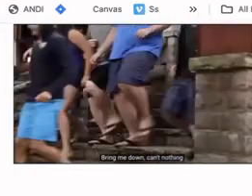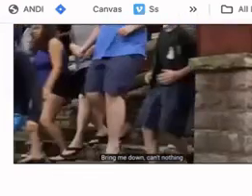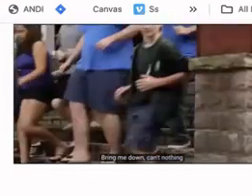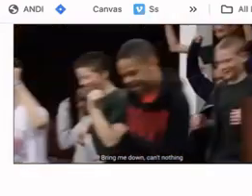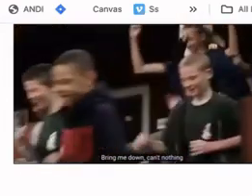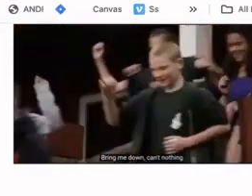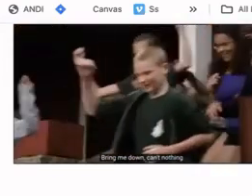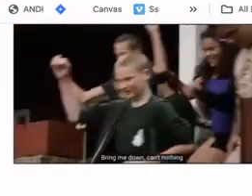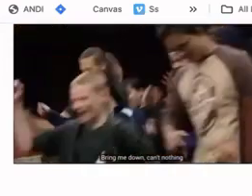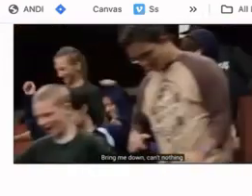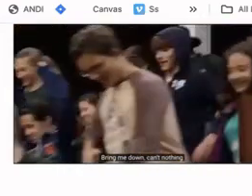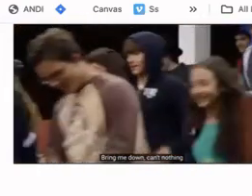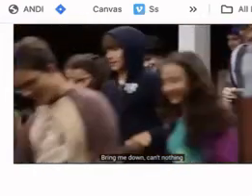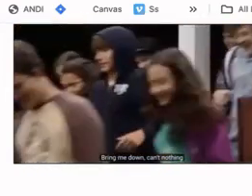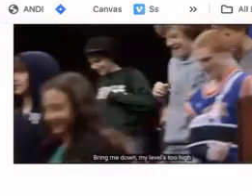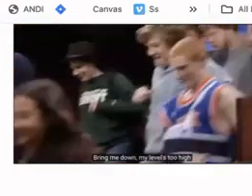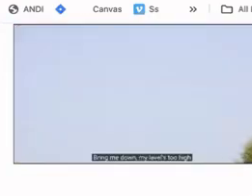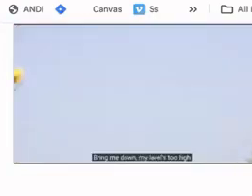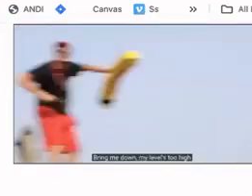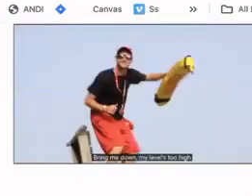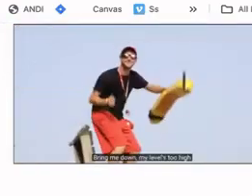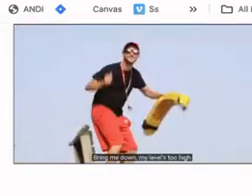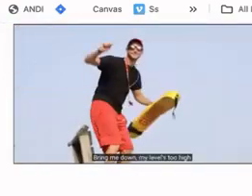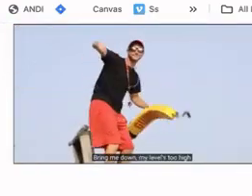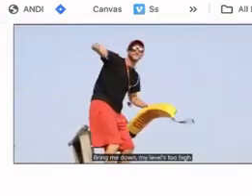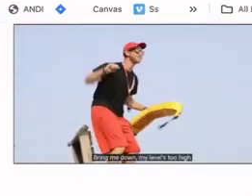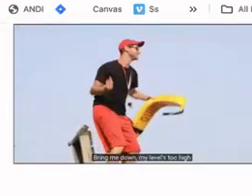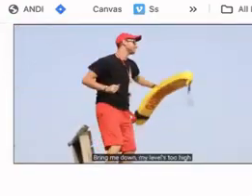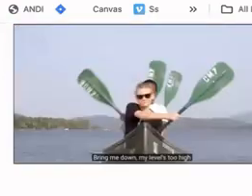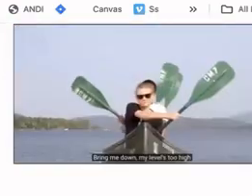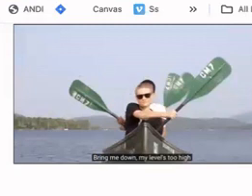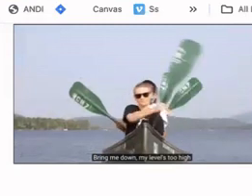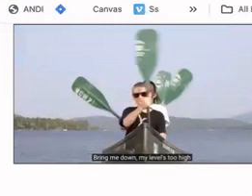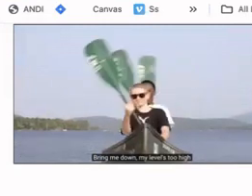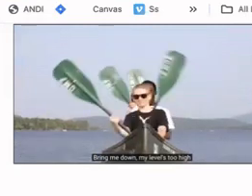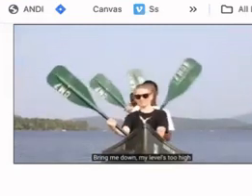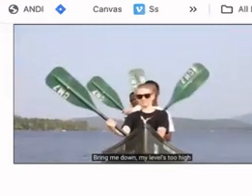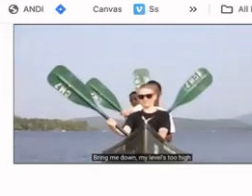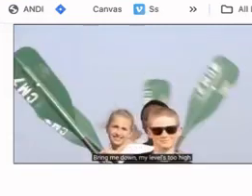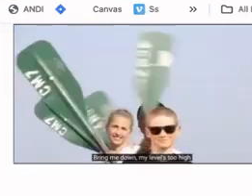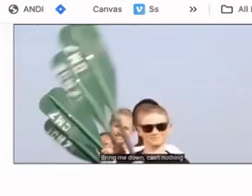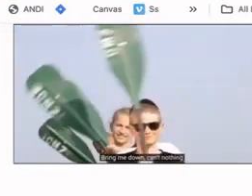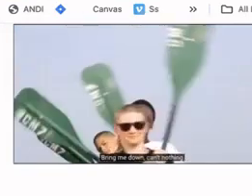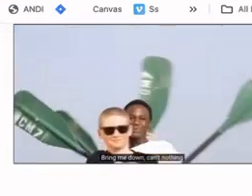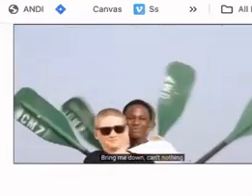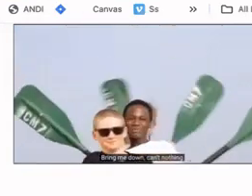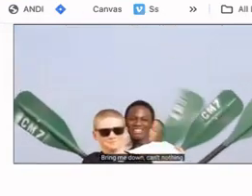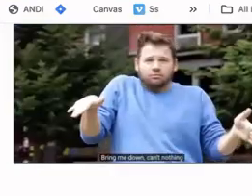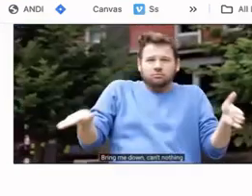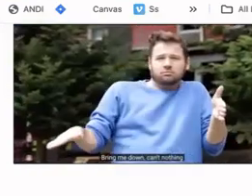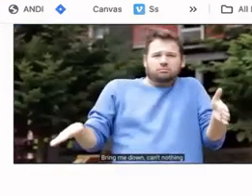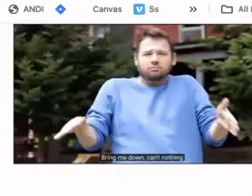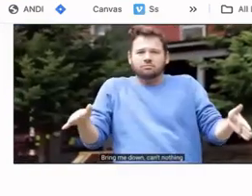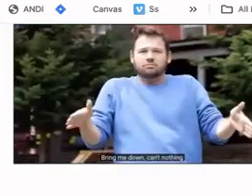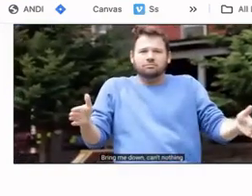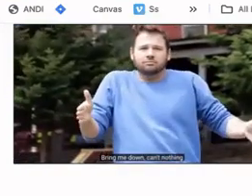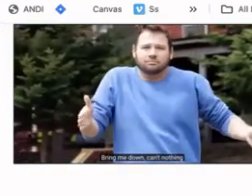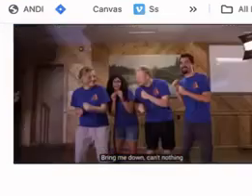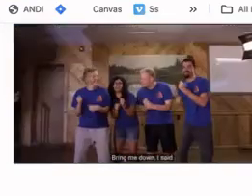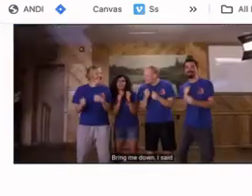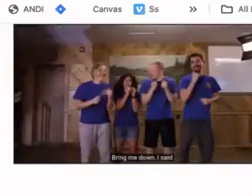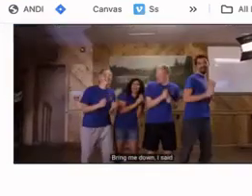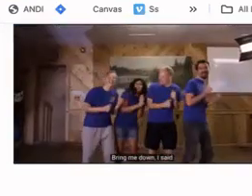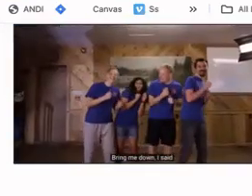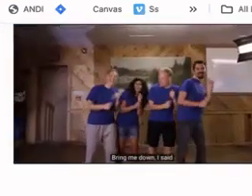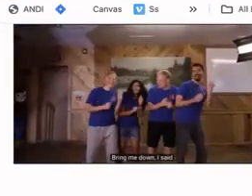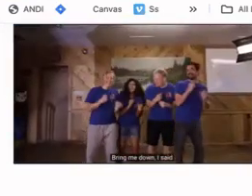Bring me down, can't none bring me down. Your love is too high to bring me down. Can't